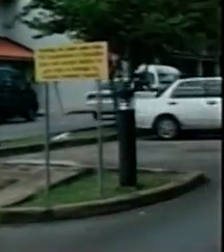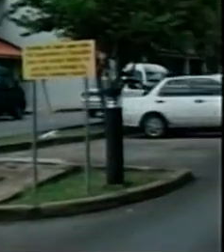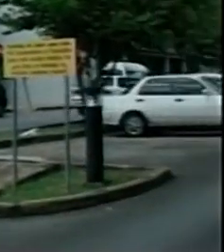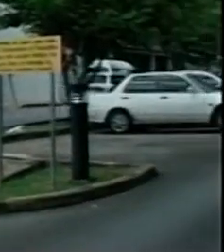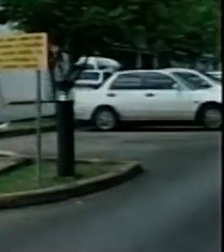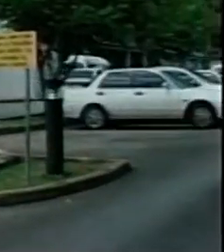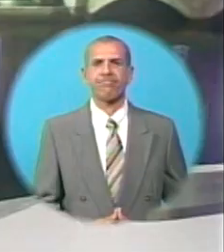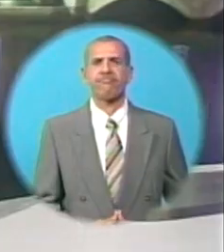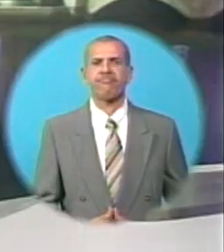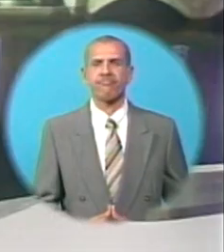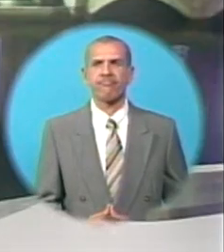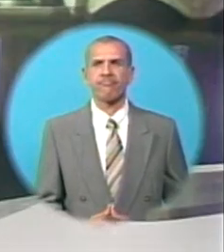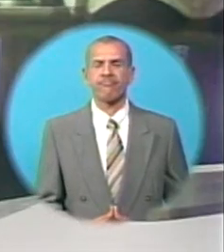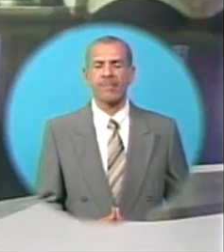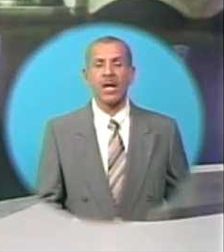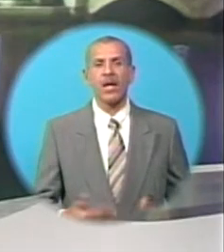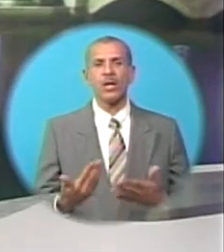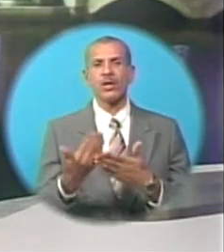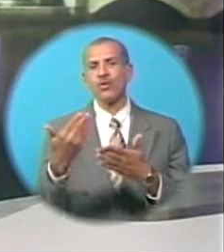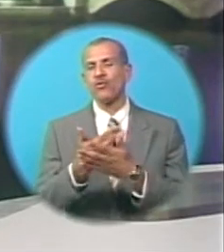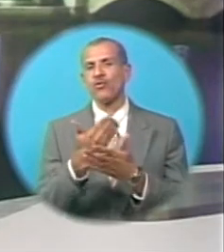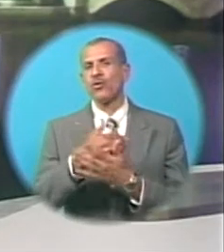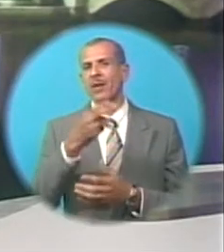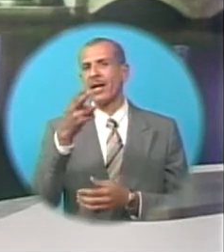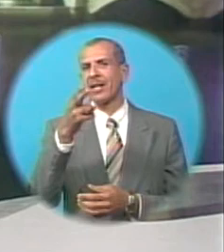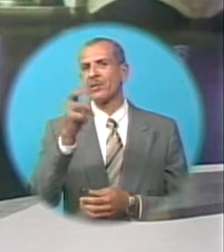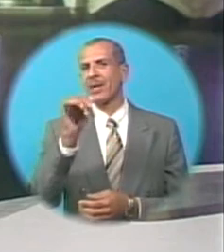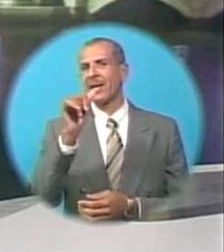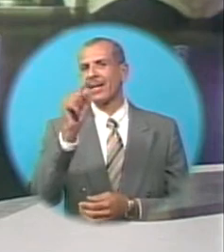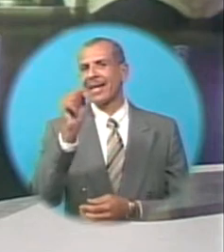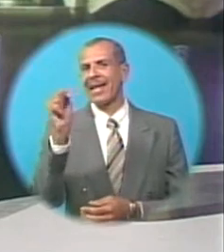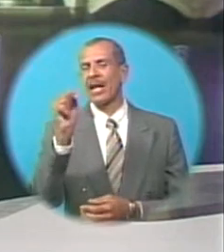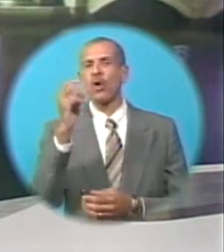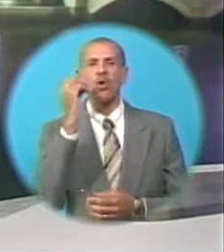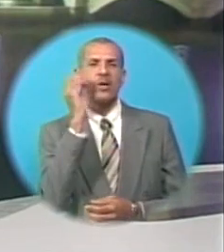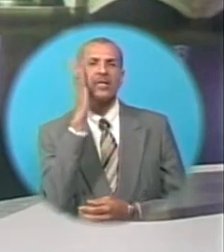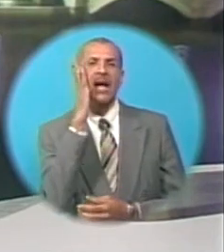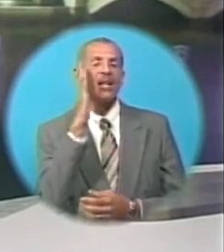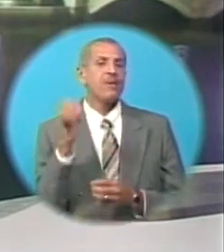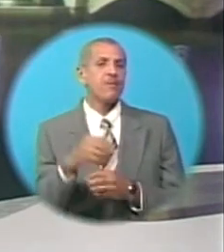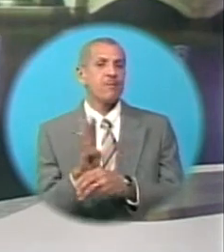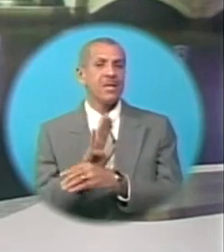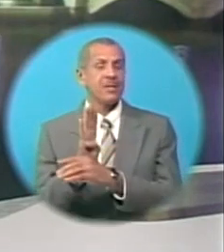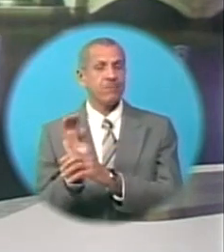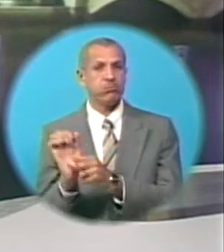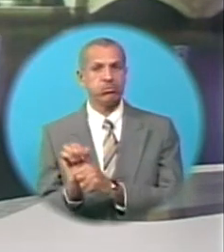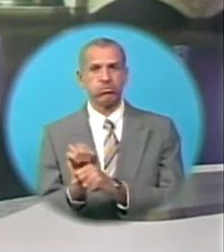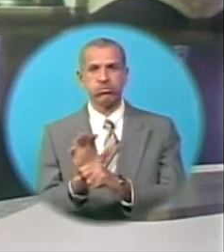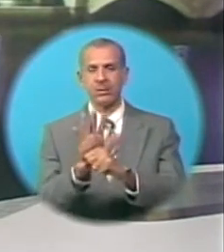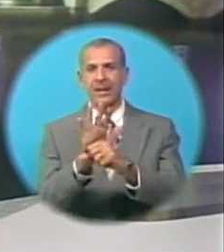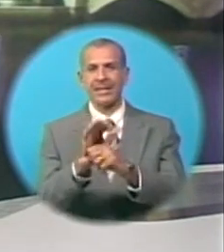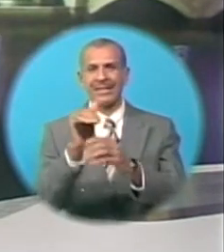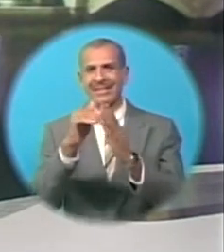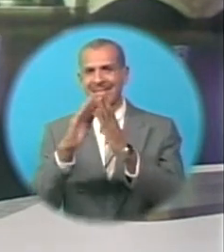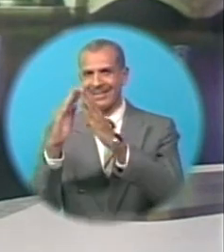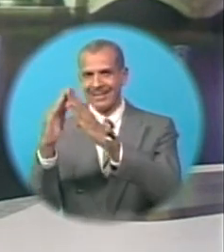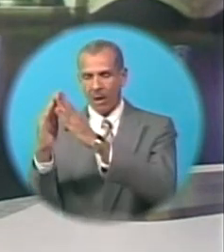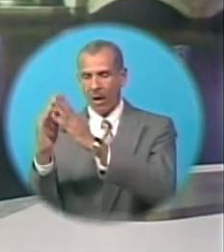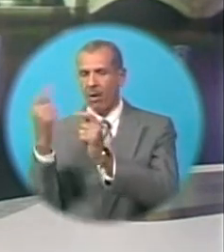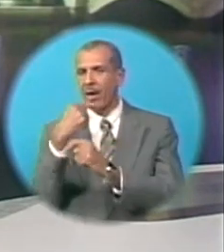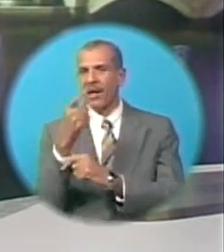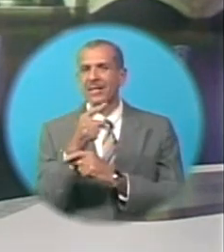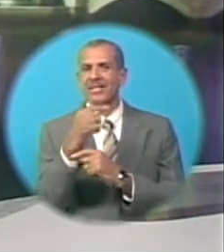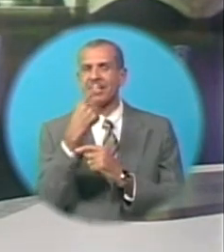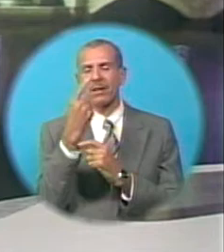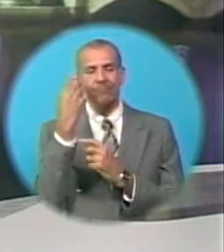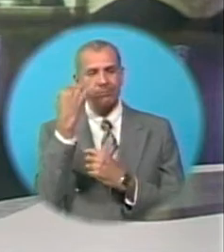News. Well, the new Hyatt Hotel could give a much-needed boost to business in the city. This is the view of a number of business owners in the